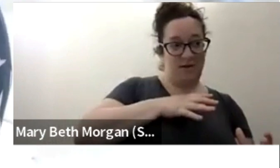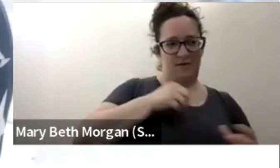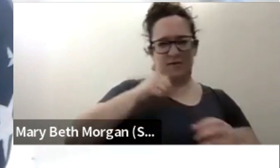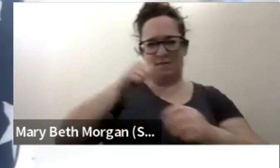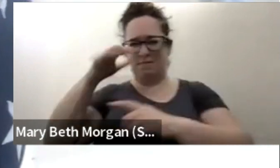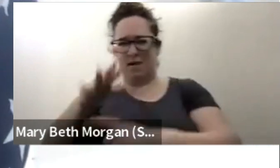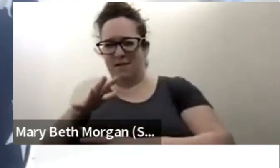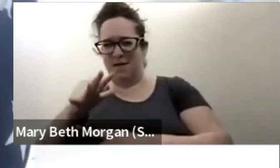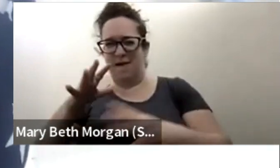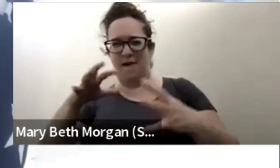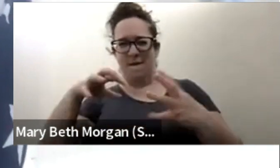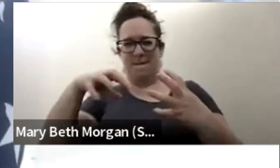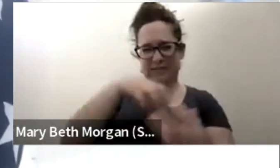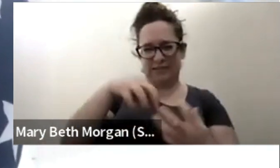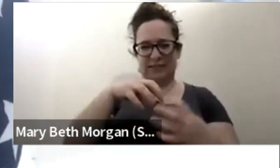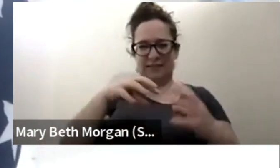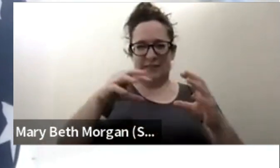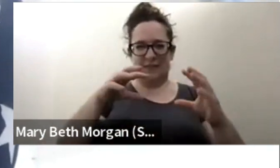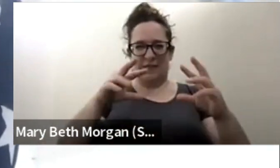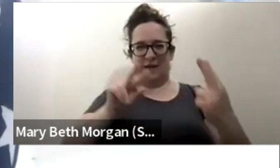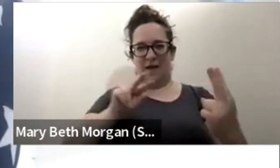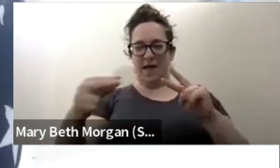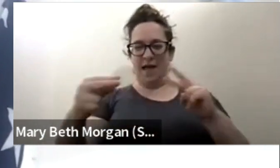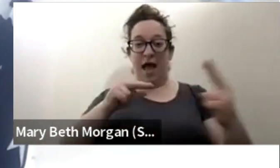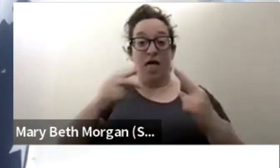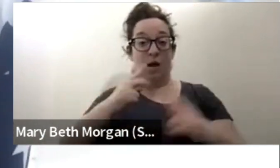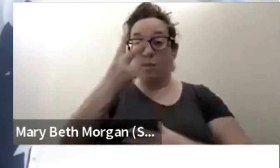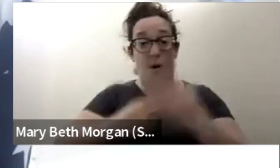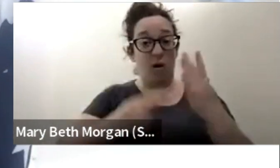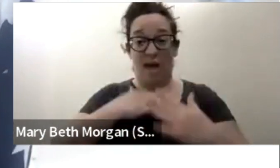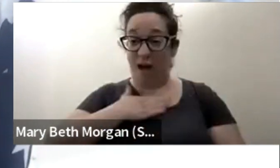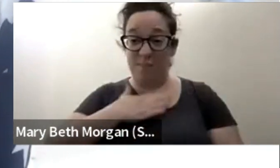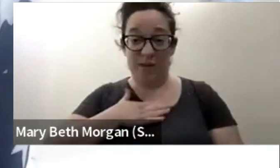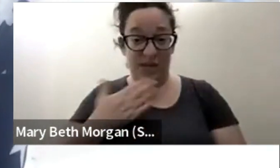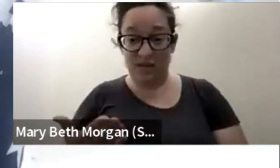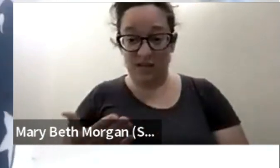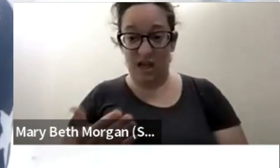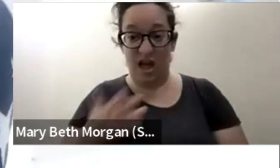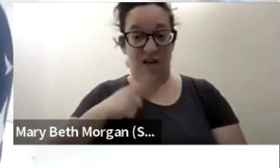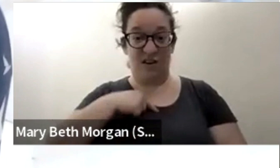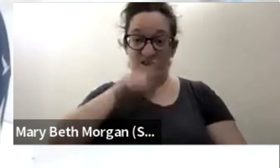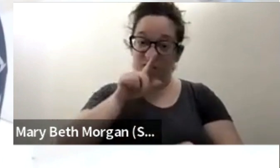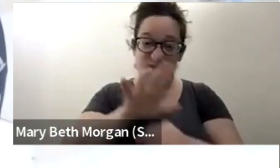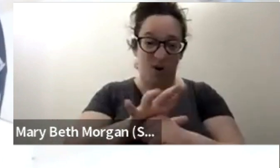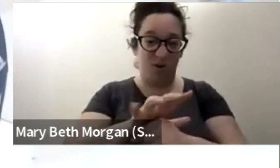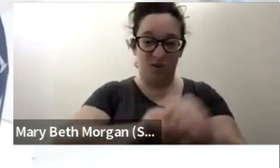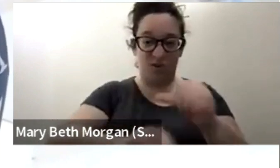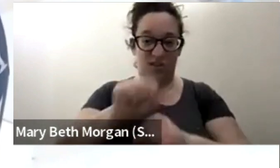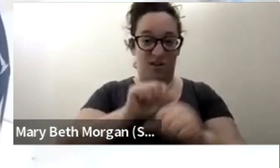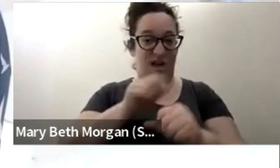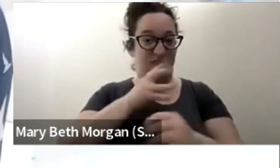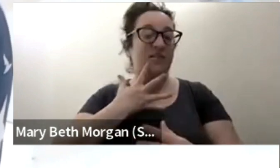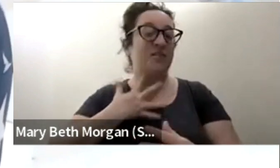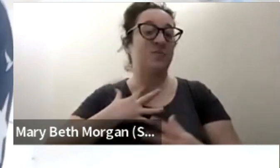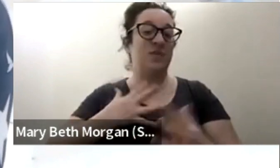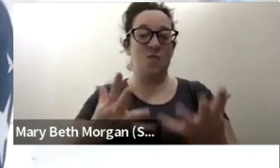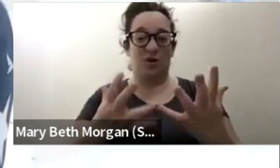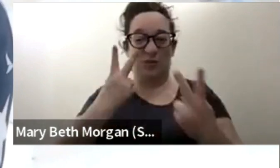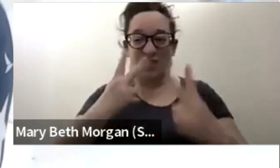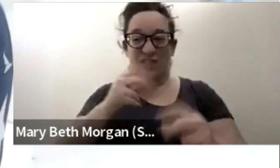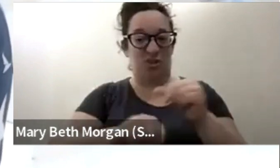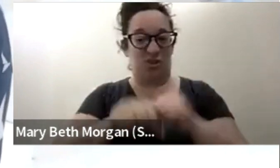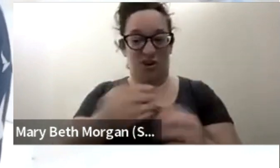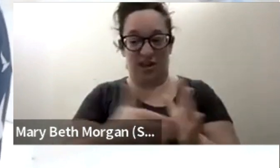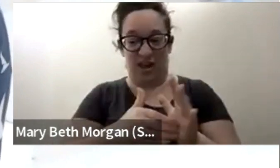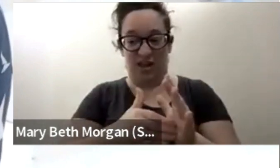his masculinity has a femininity, her femininity has a masculinity, and they both are very happy, and they're both very devoted to